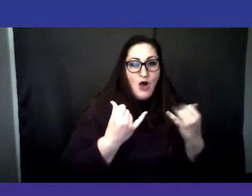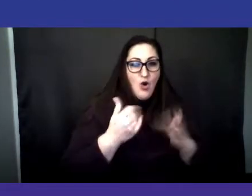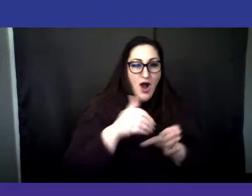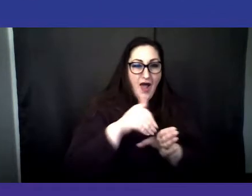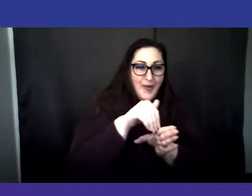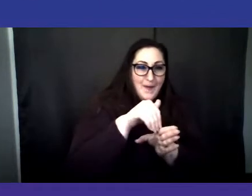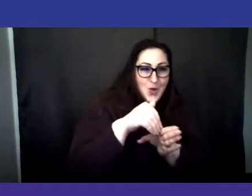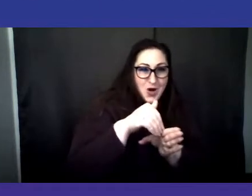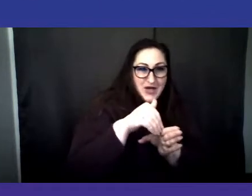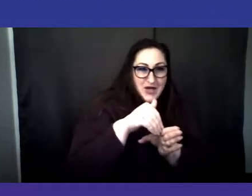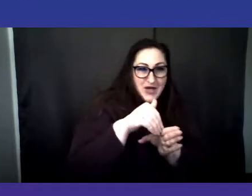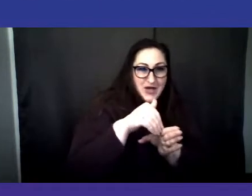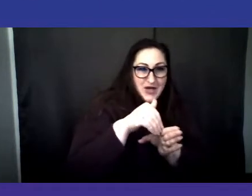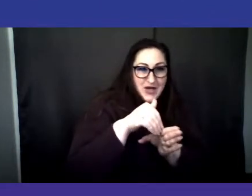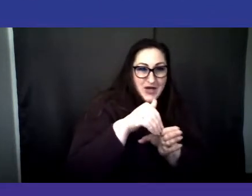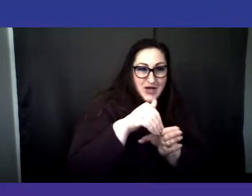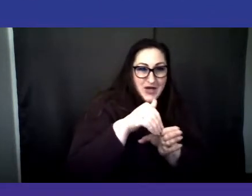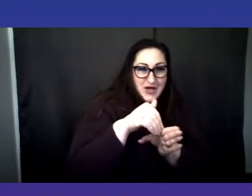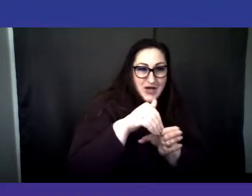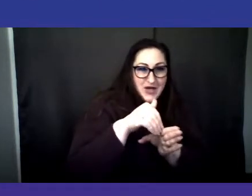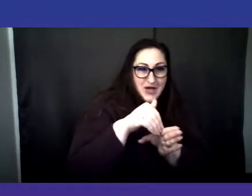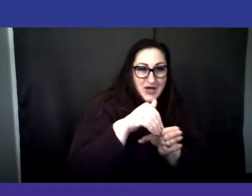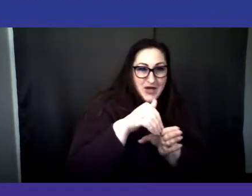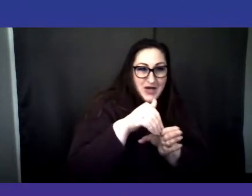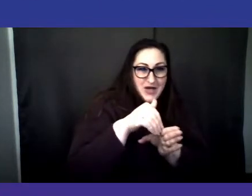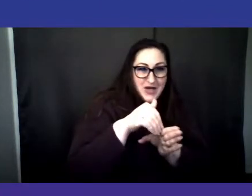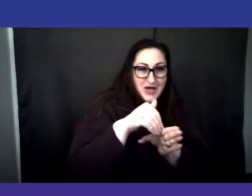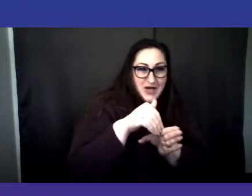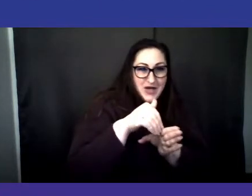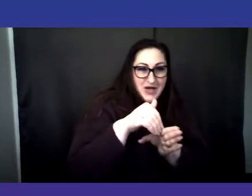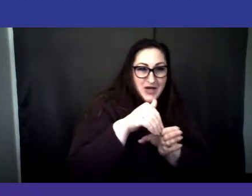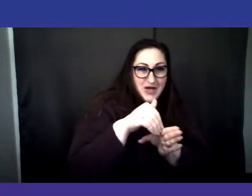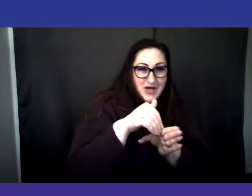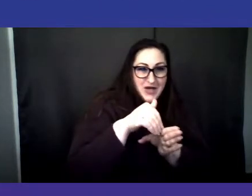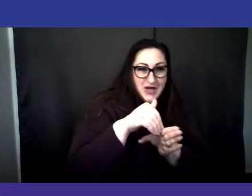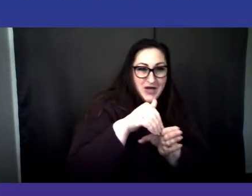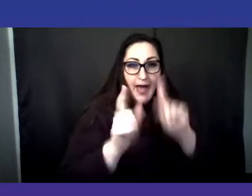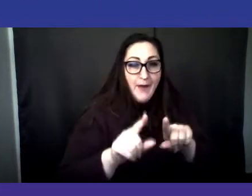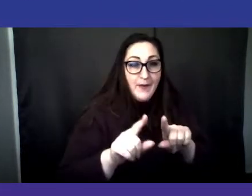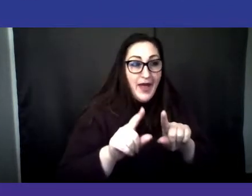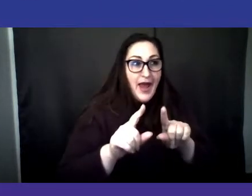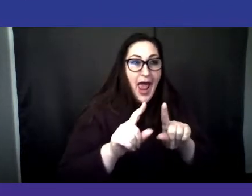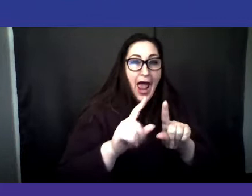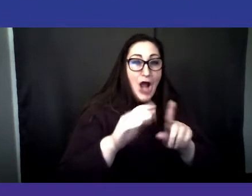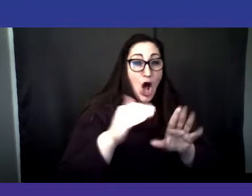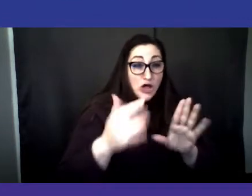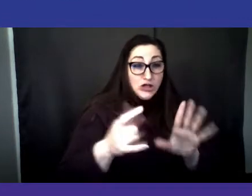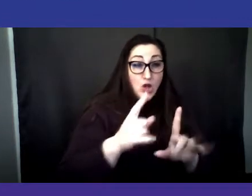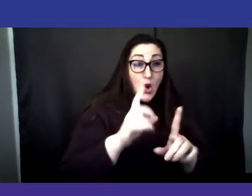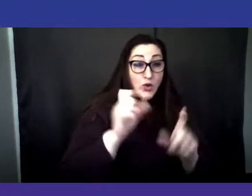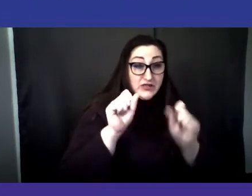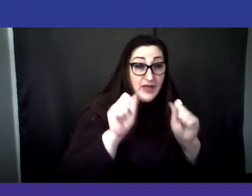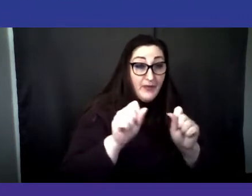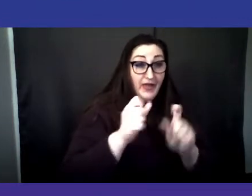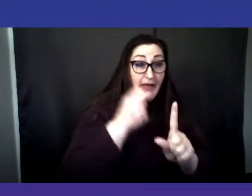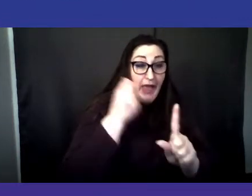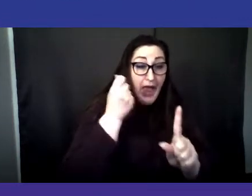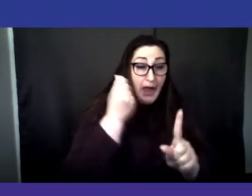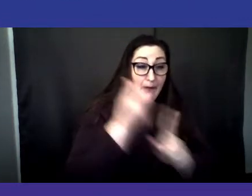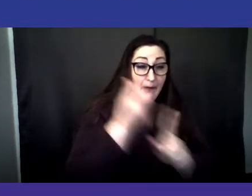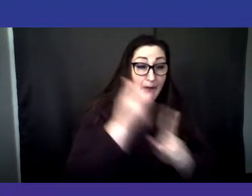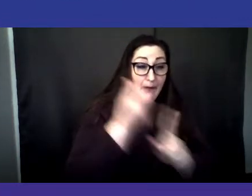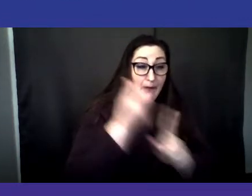something apocalyptically horrible. And so wondering, when we're thinking about other situations like such as South